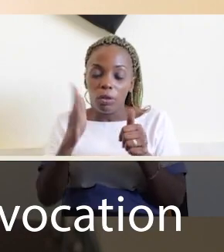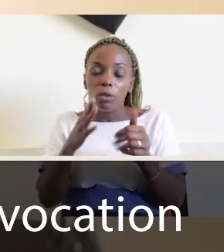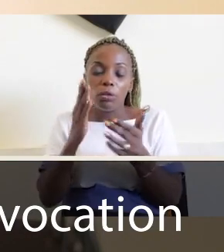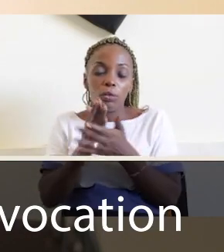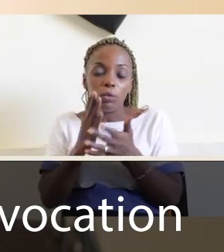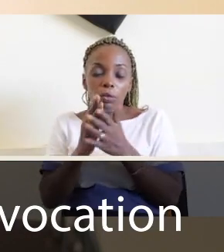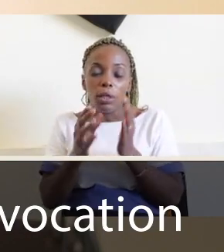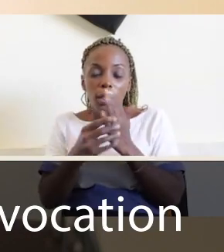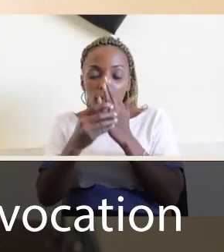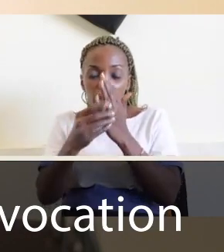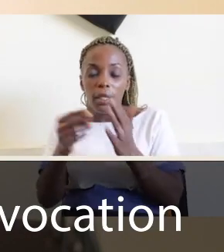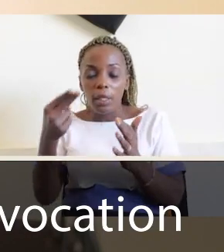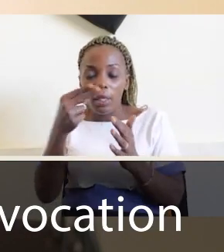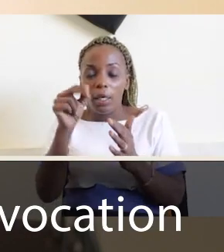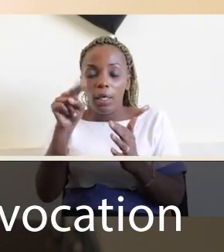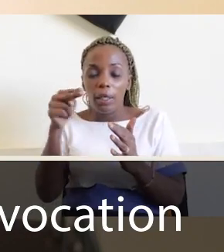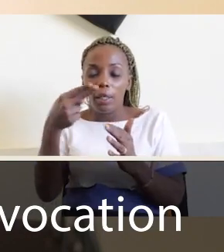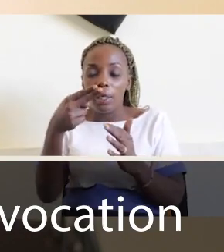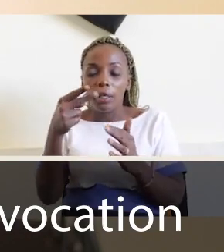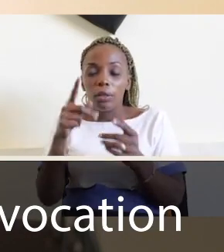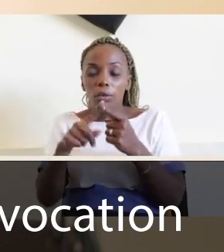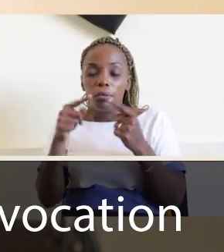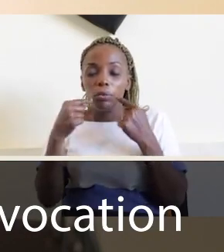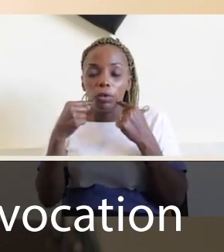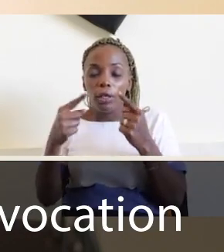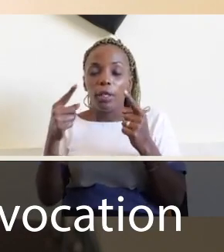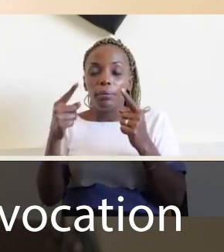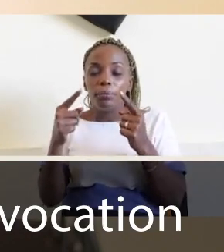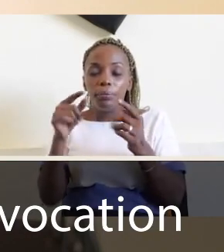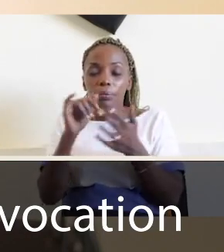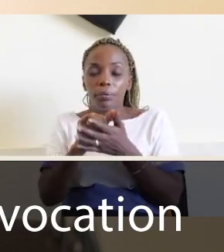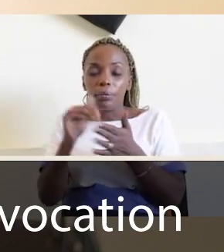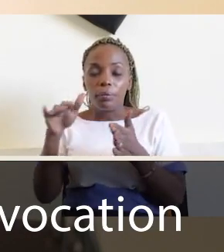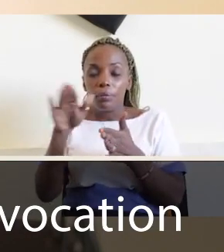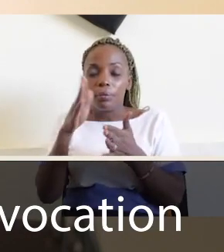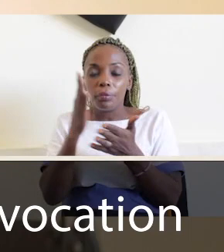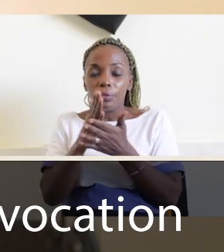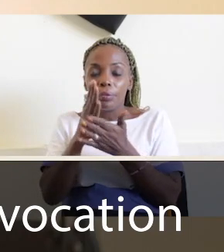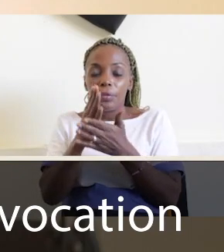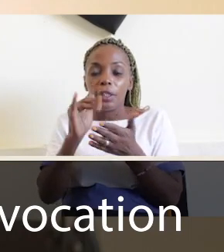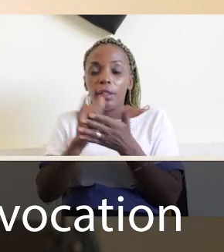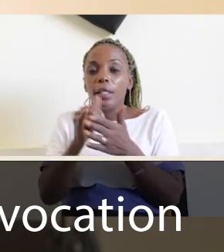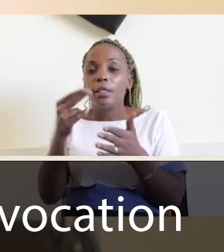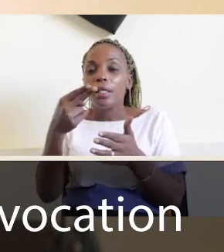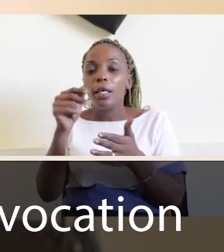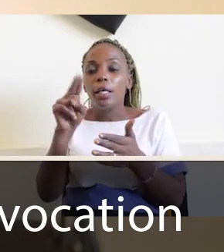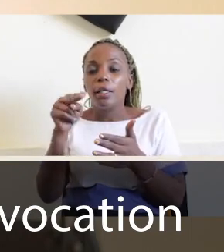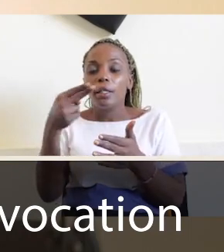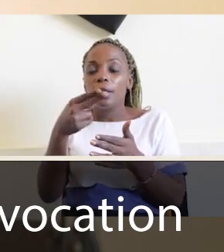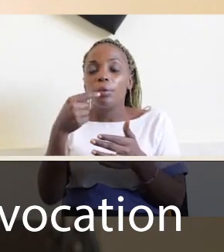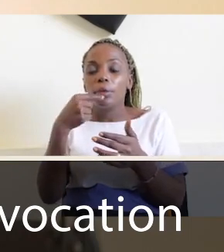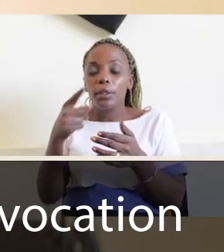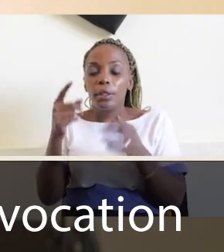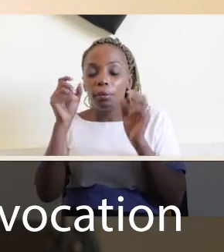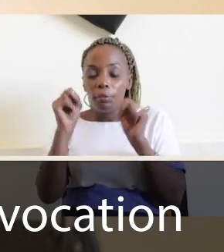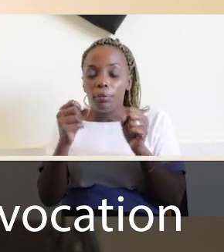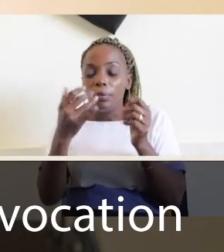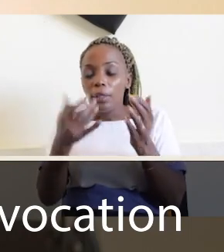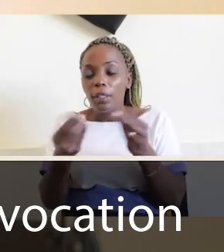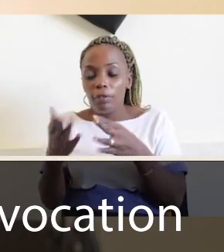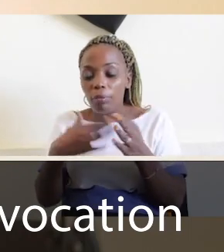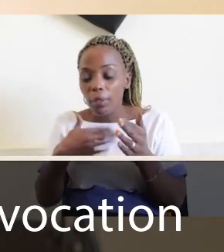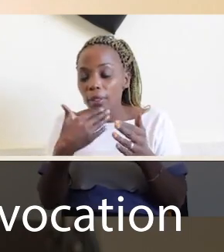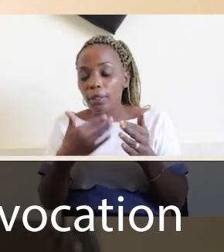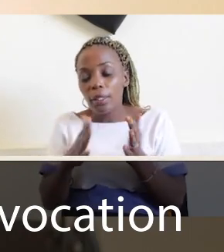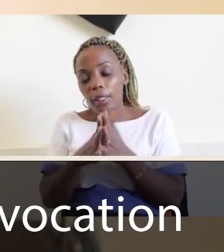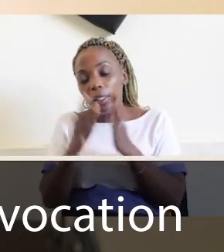was leading Hannah to proclaim. That place that Hannah would say, now give me a son, and I